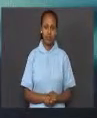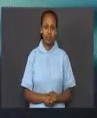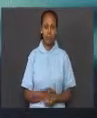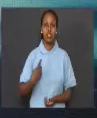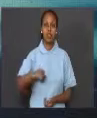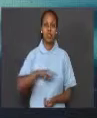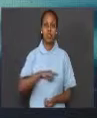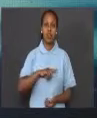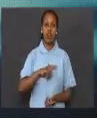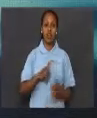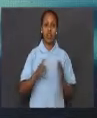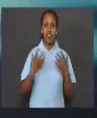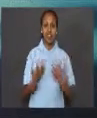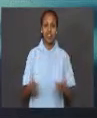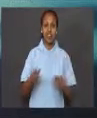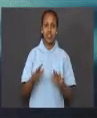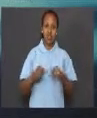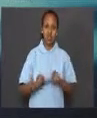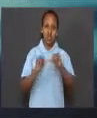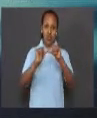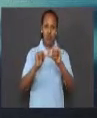We are ready to continue, everyone.